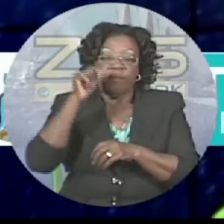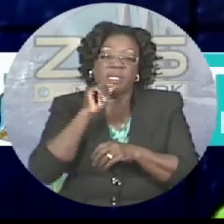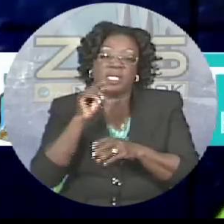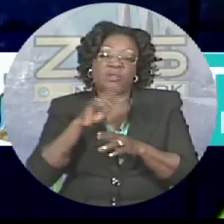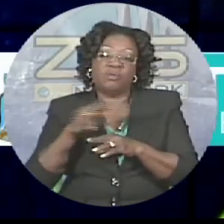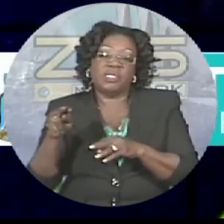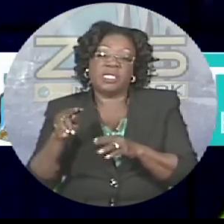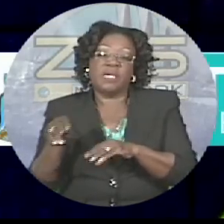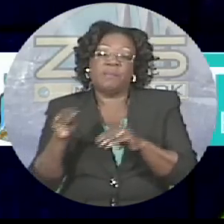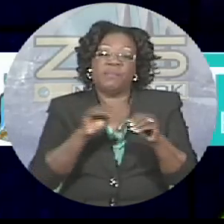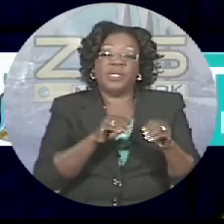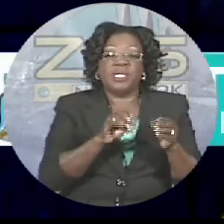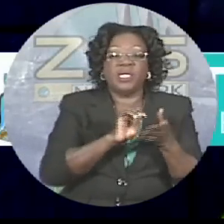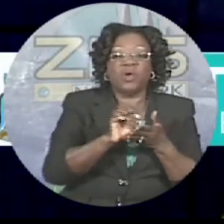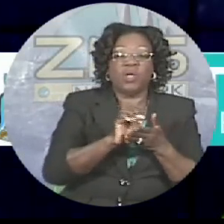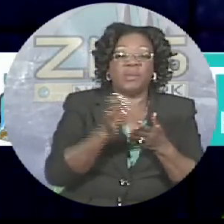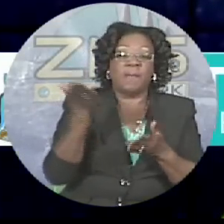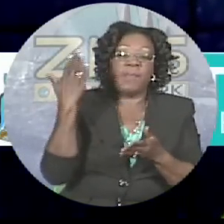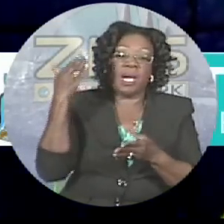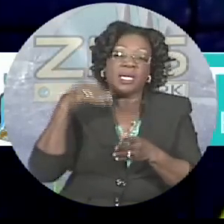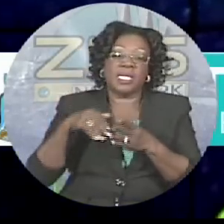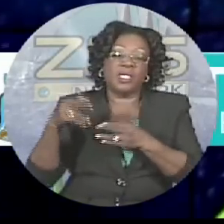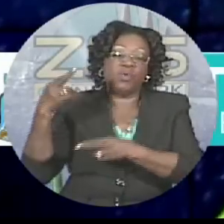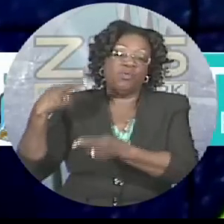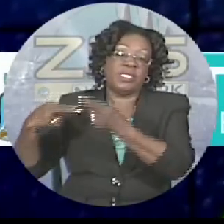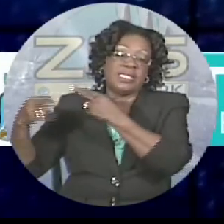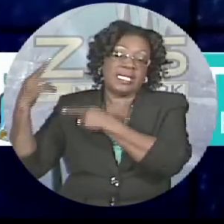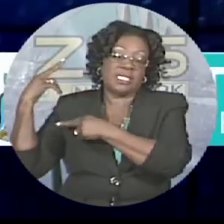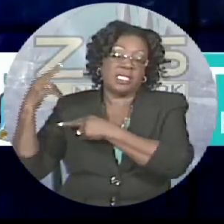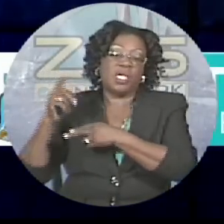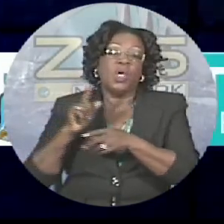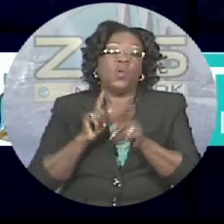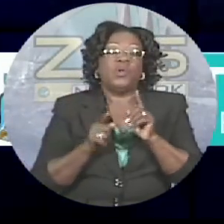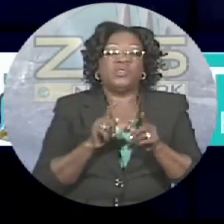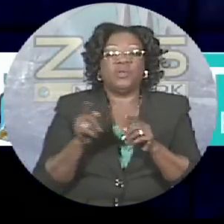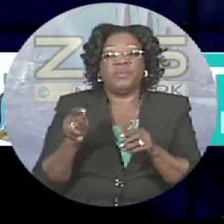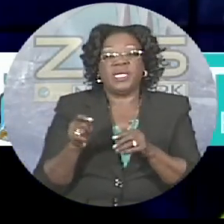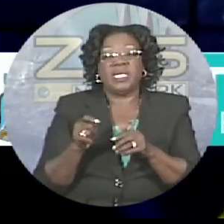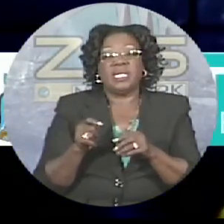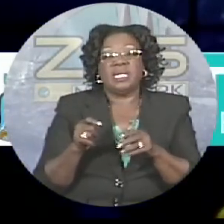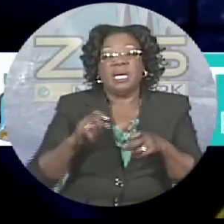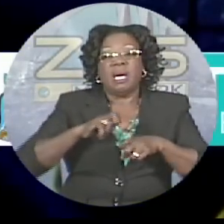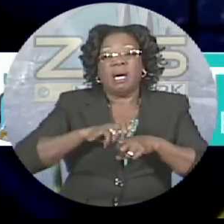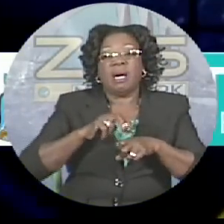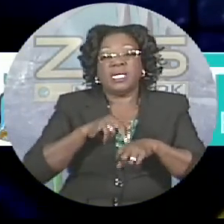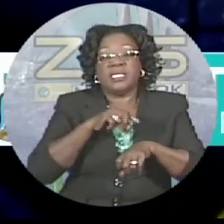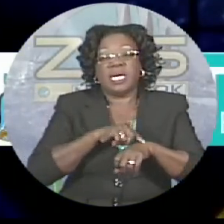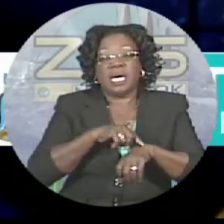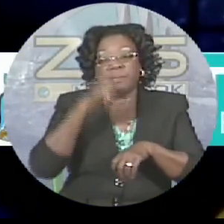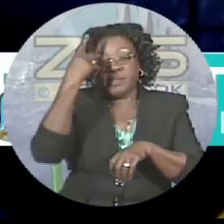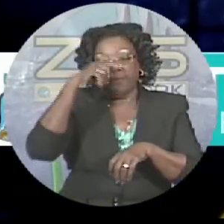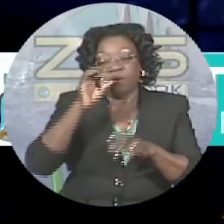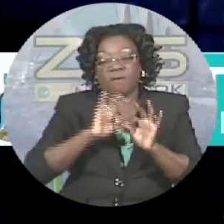risking putting the economy back into recession, which would mean excruciating hardships for families.